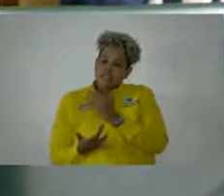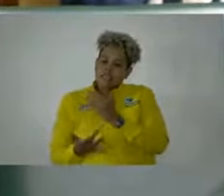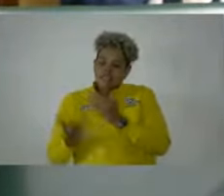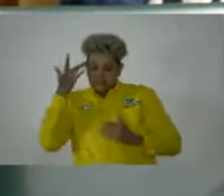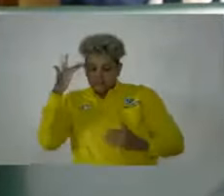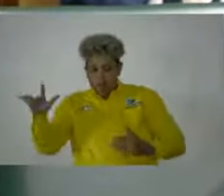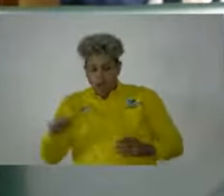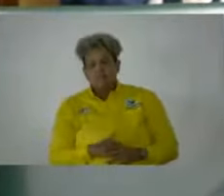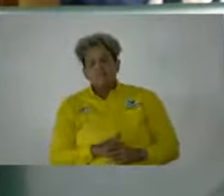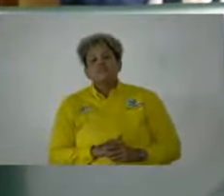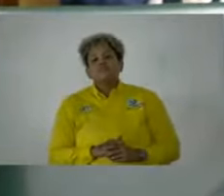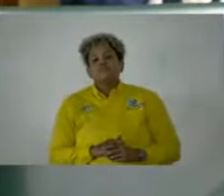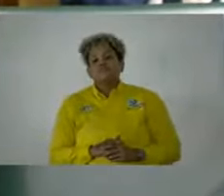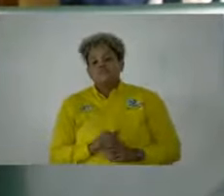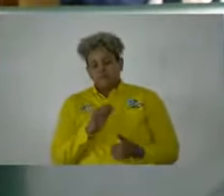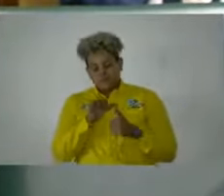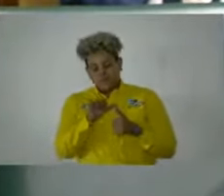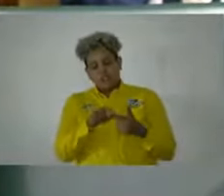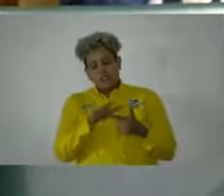Yeah.